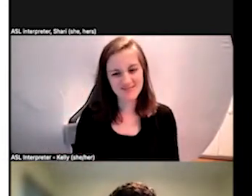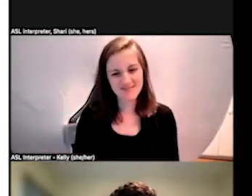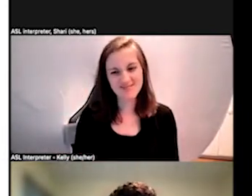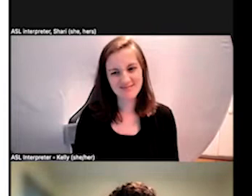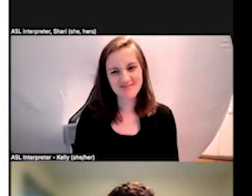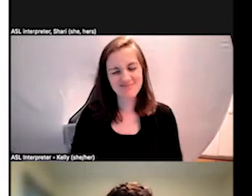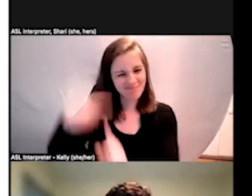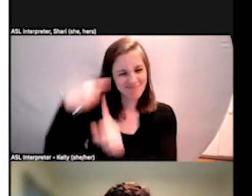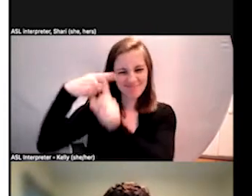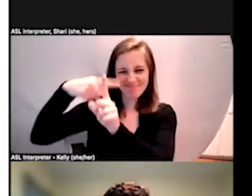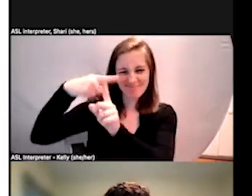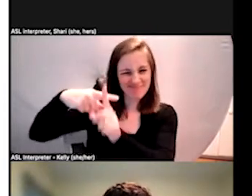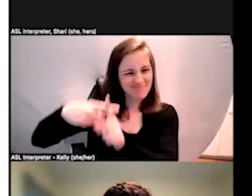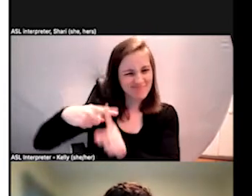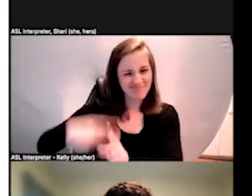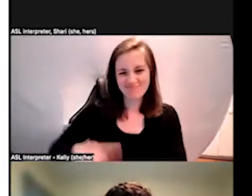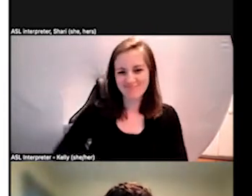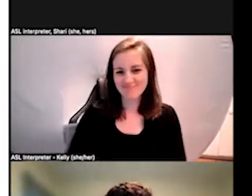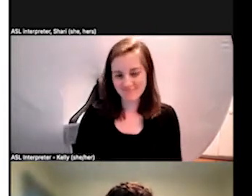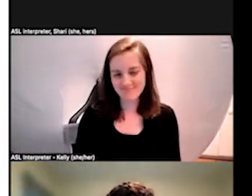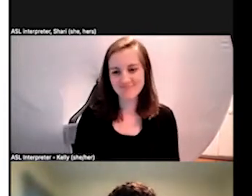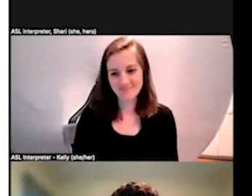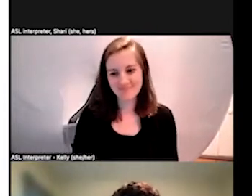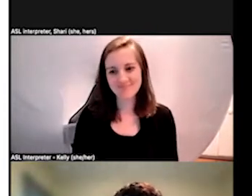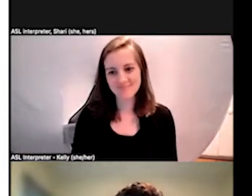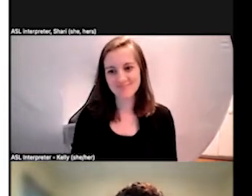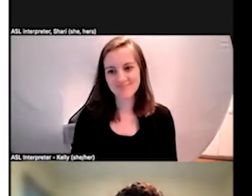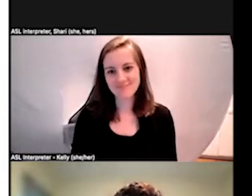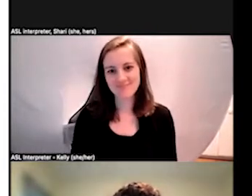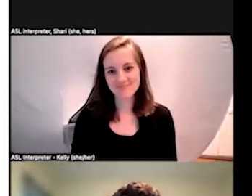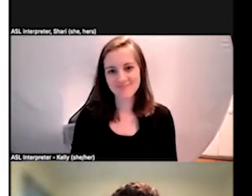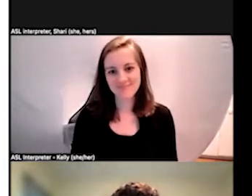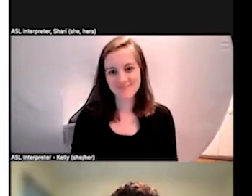them and the resource list they compile and all of that.